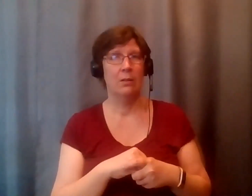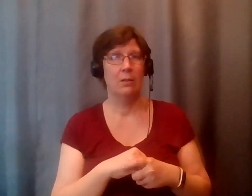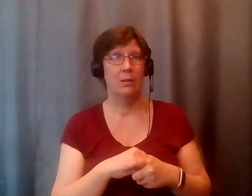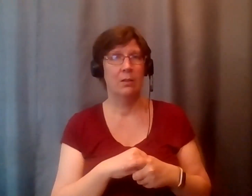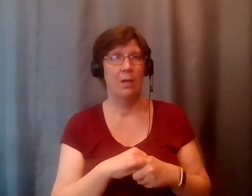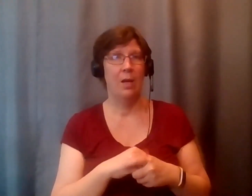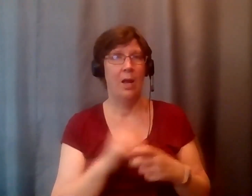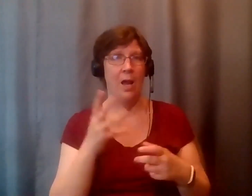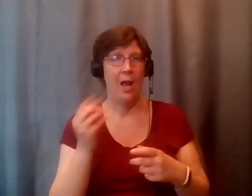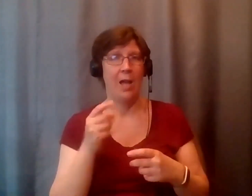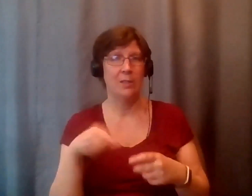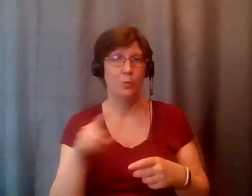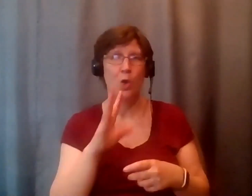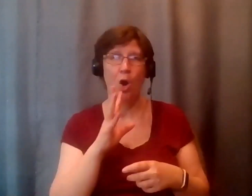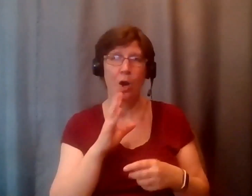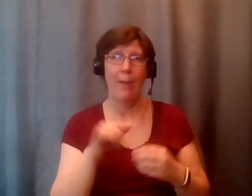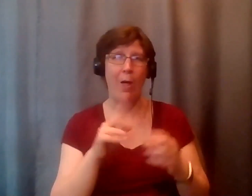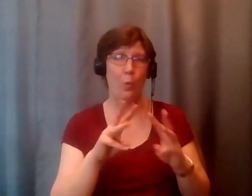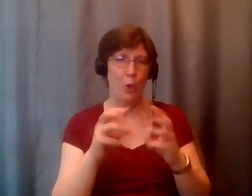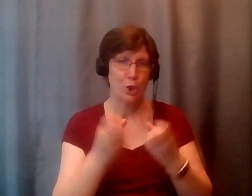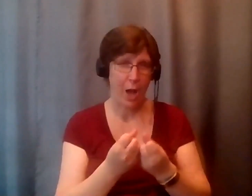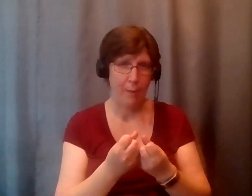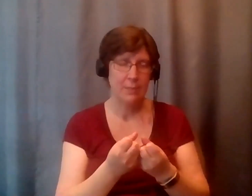and he talk about the workshops